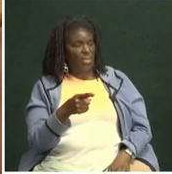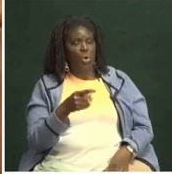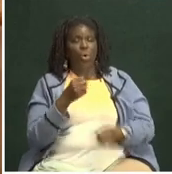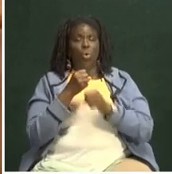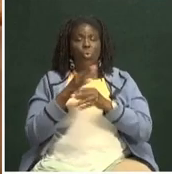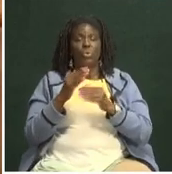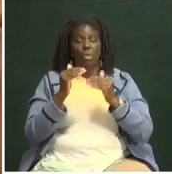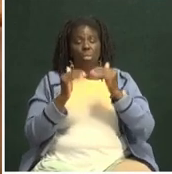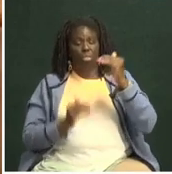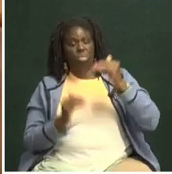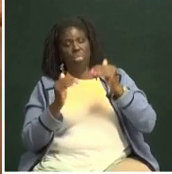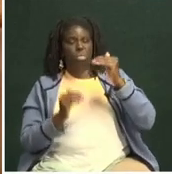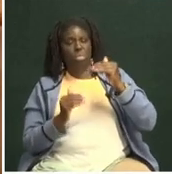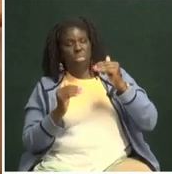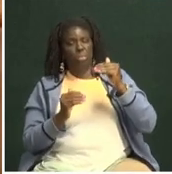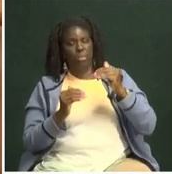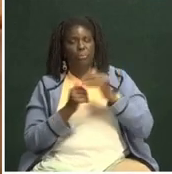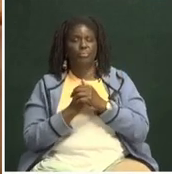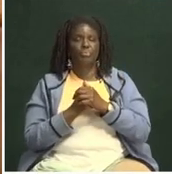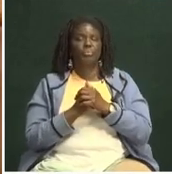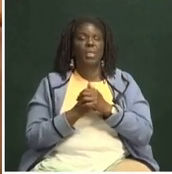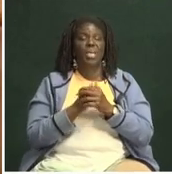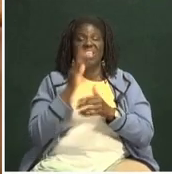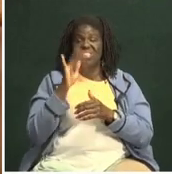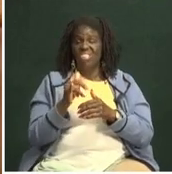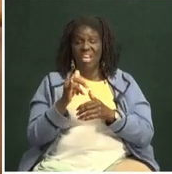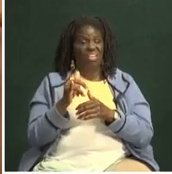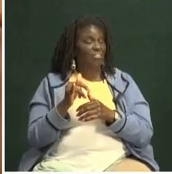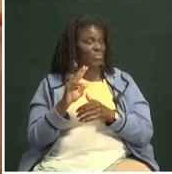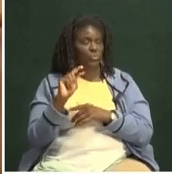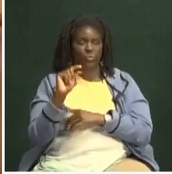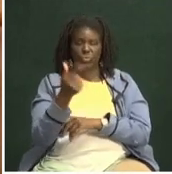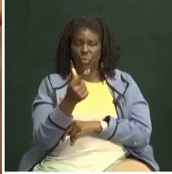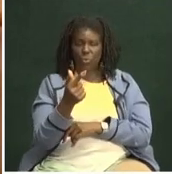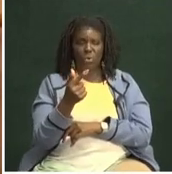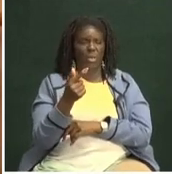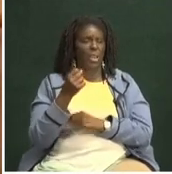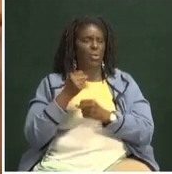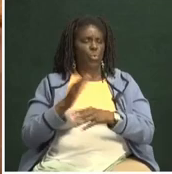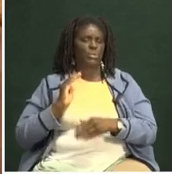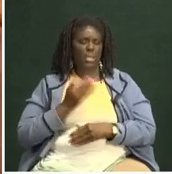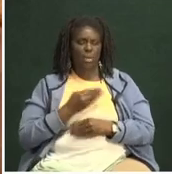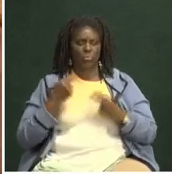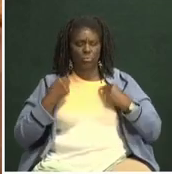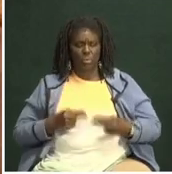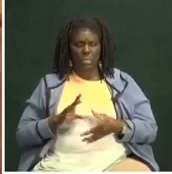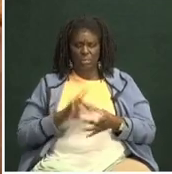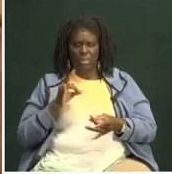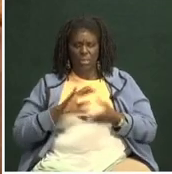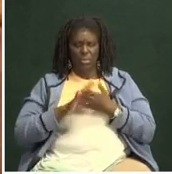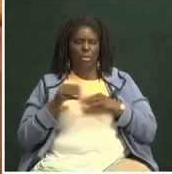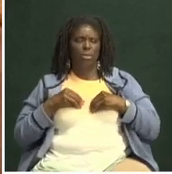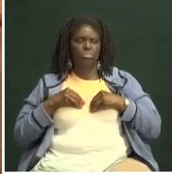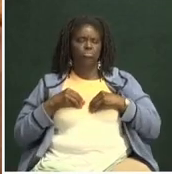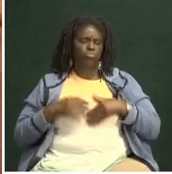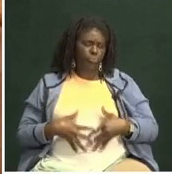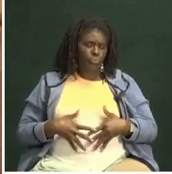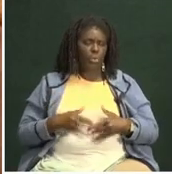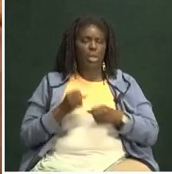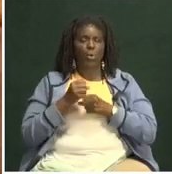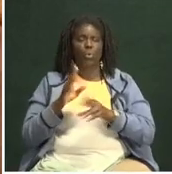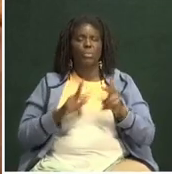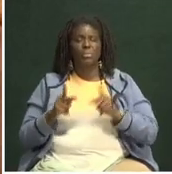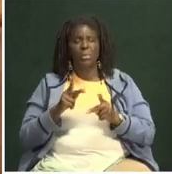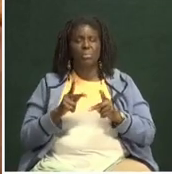and inequity gaps. Such injustices demoralize our human spirit and cause disgruntlement that can lead to